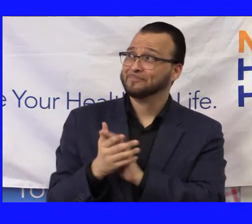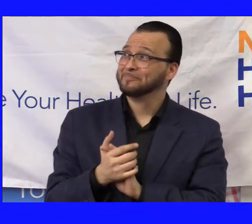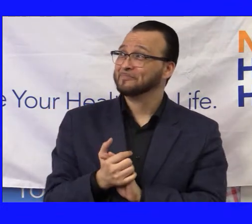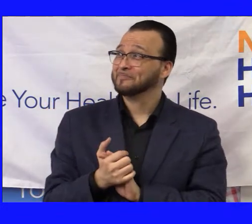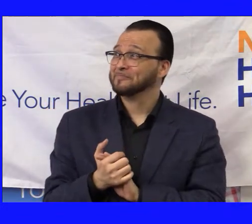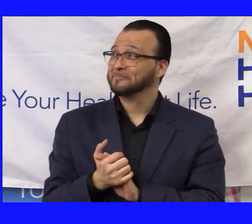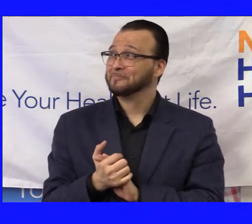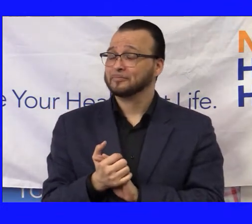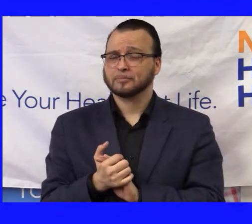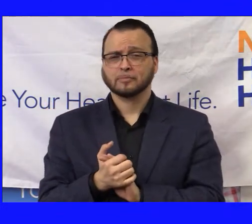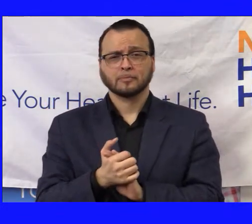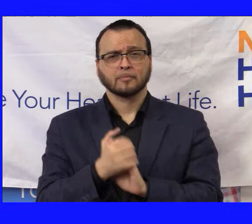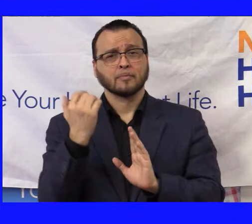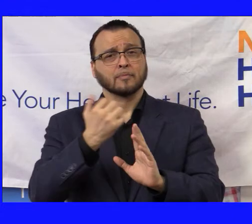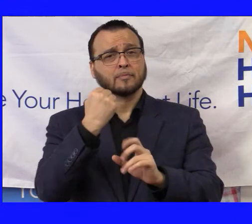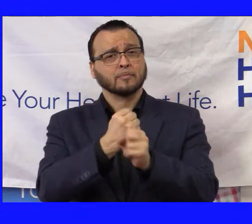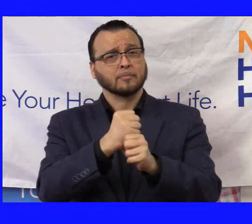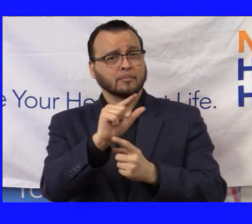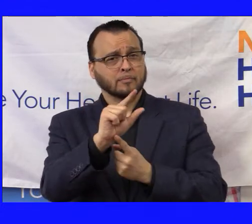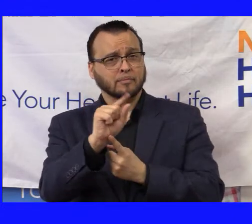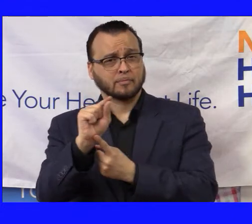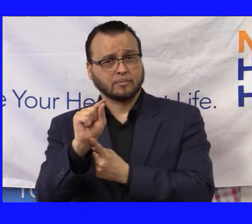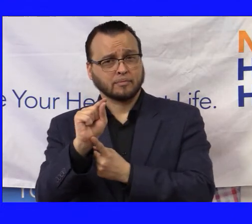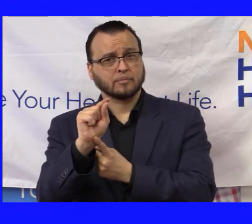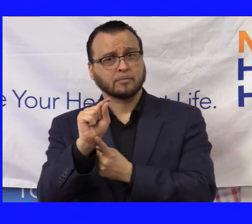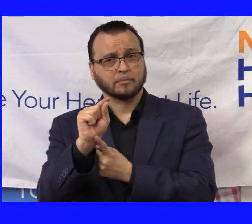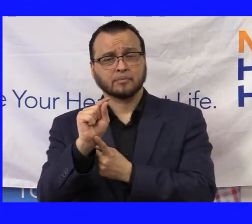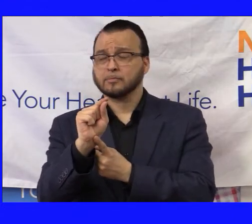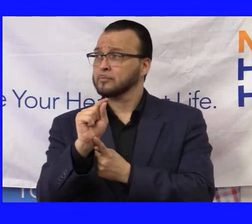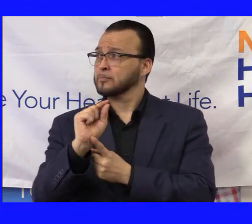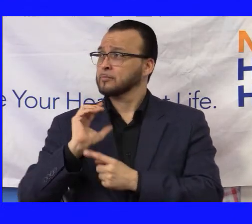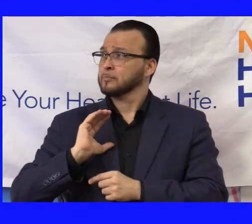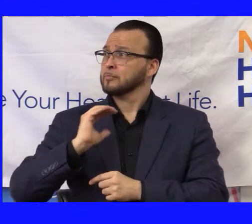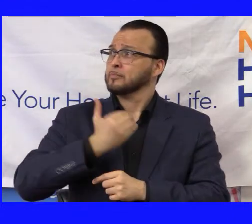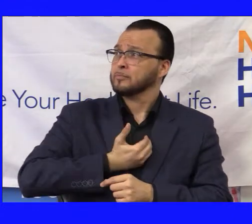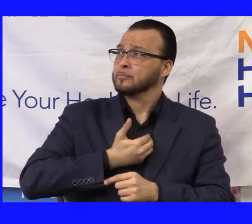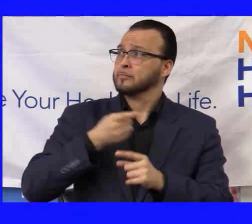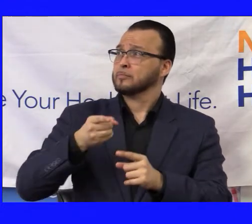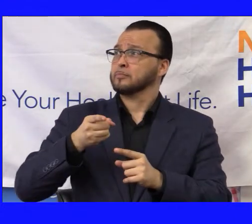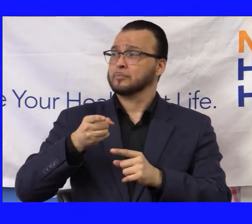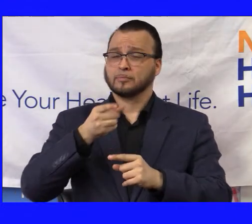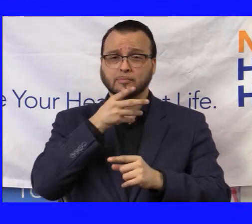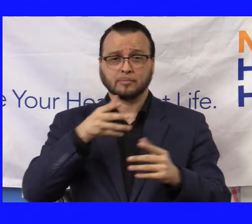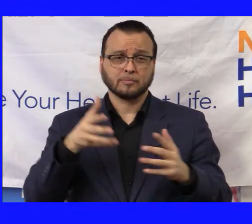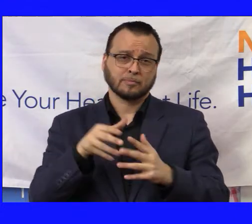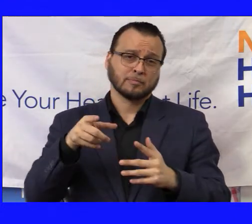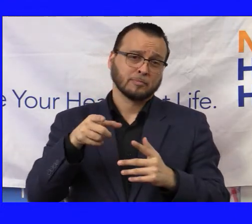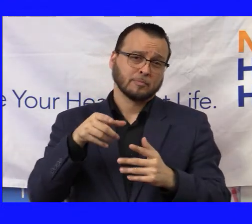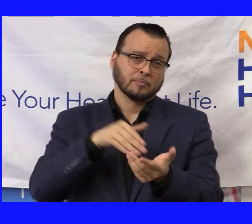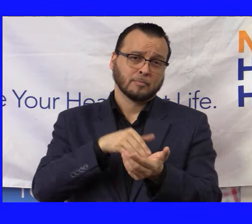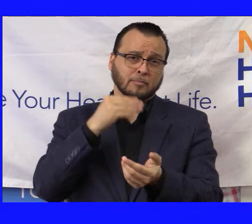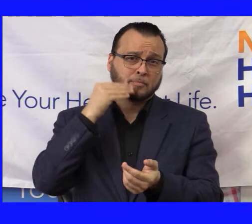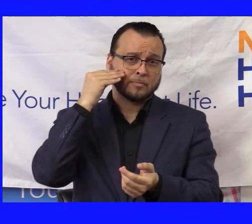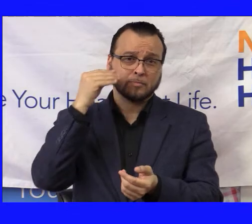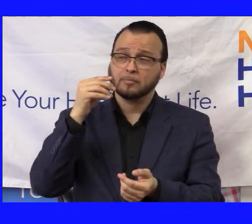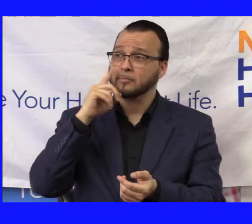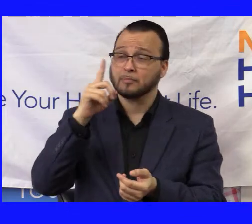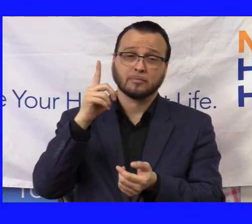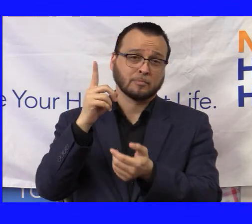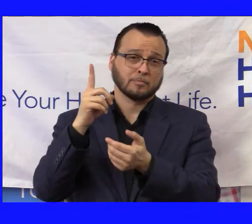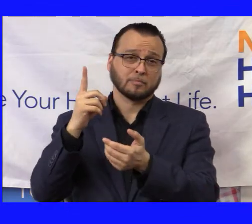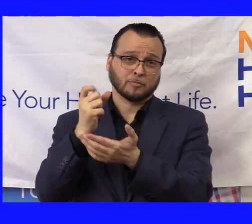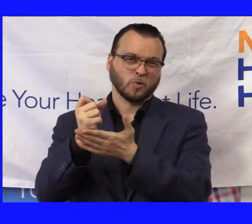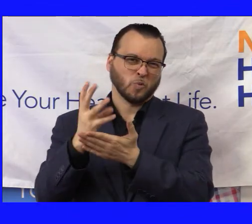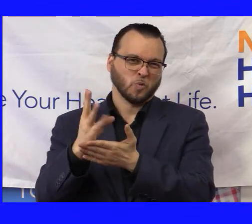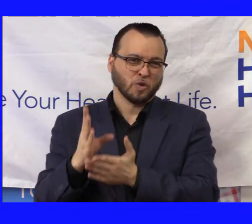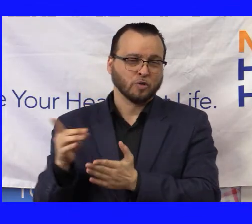In 2020, our maternal medical home coordinators and supervisors, which are social workers, placed